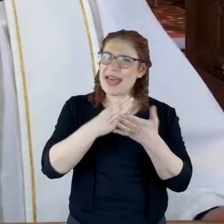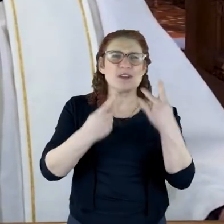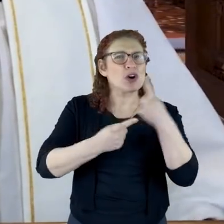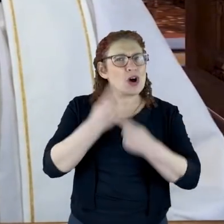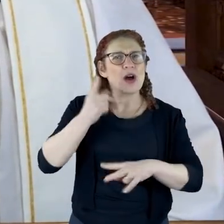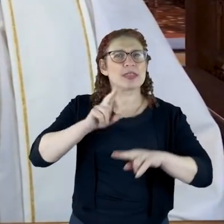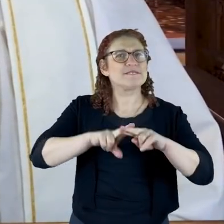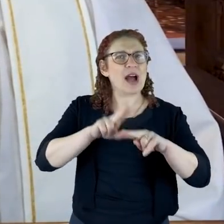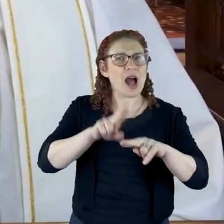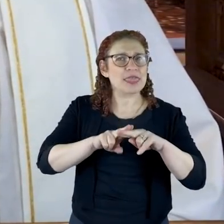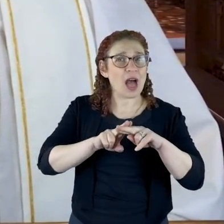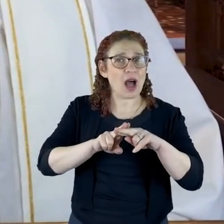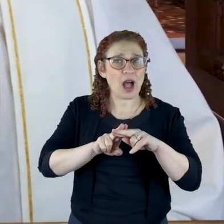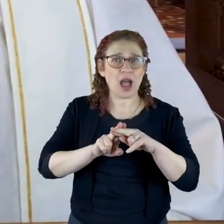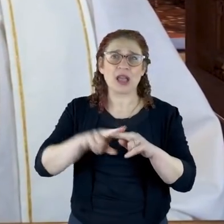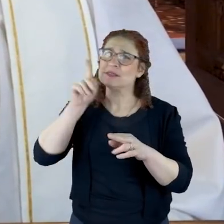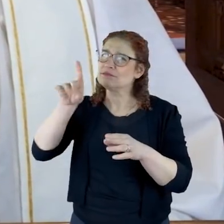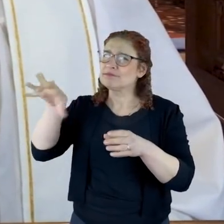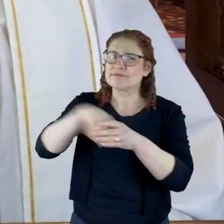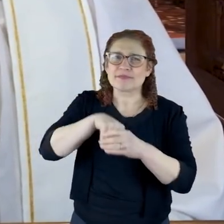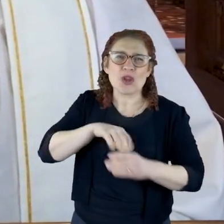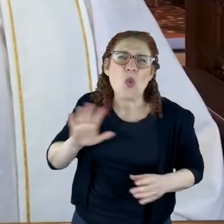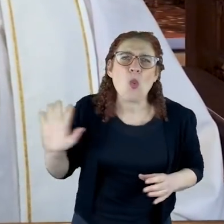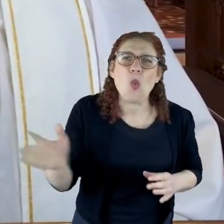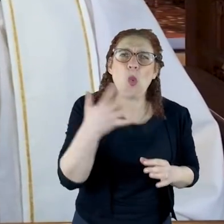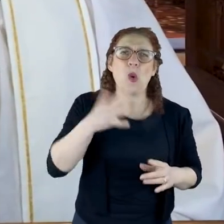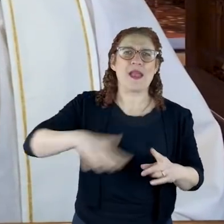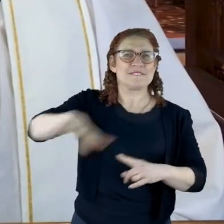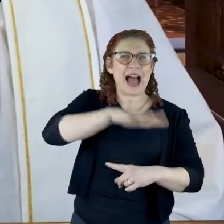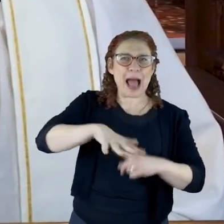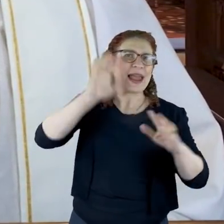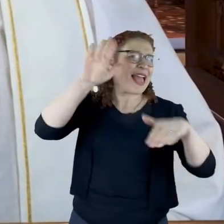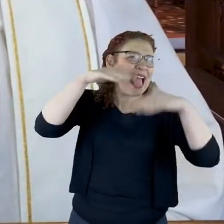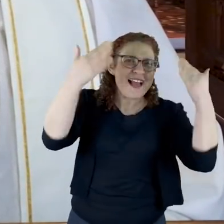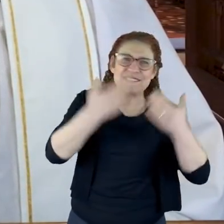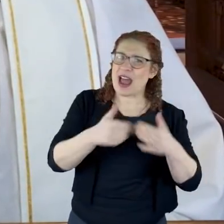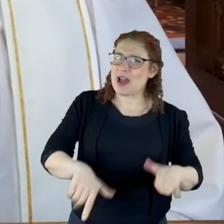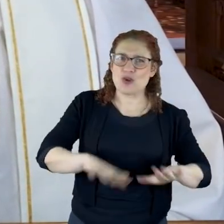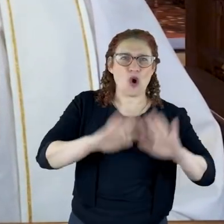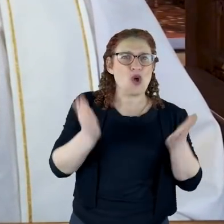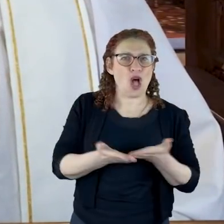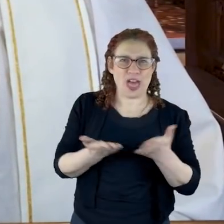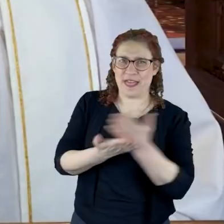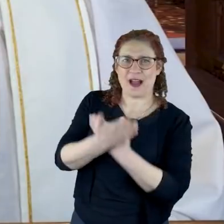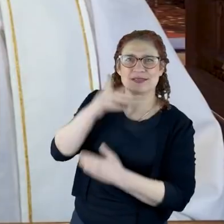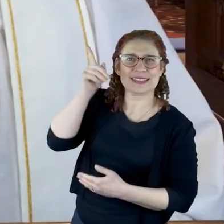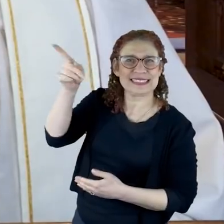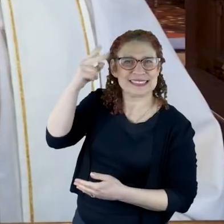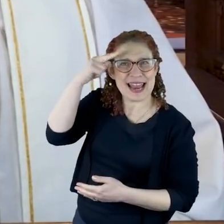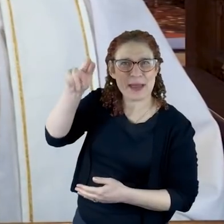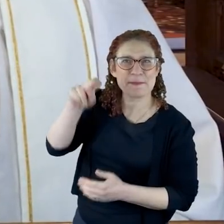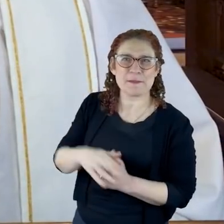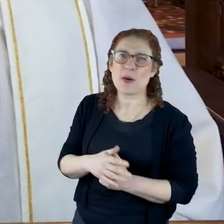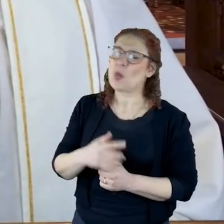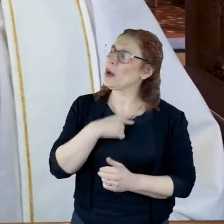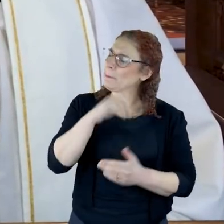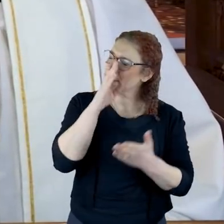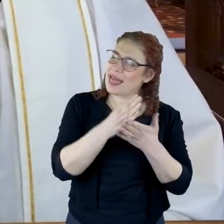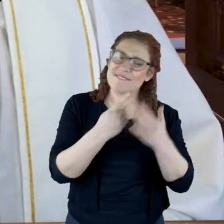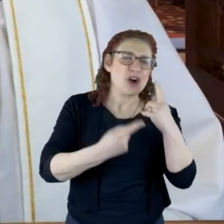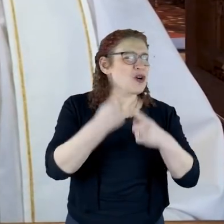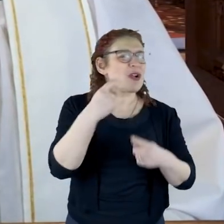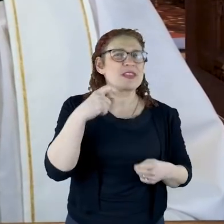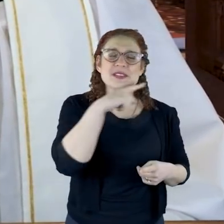We believe in God the Father, from whom every family in heaven and on earth is named. We believe in God the